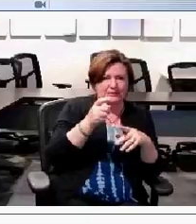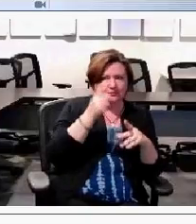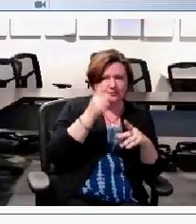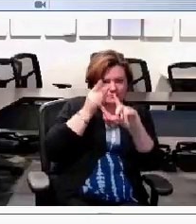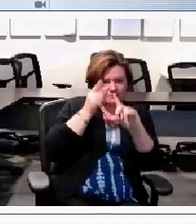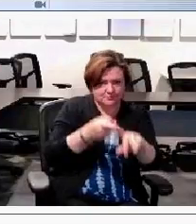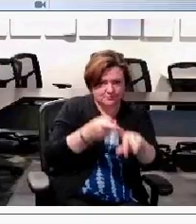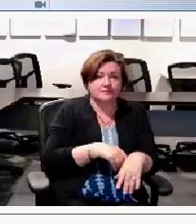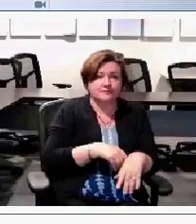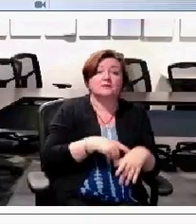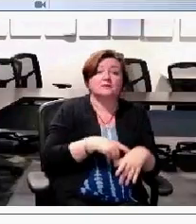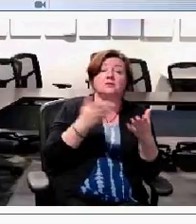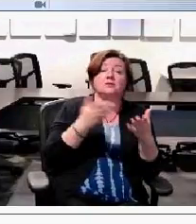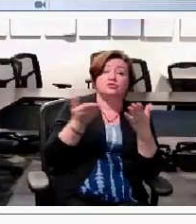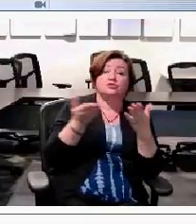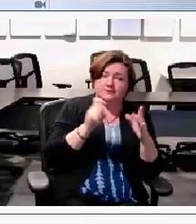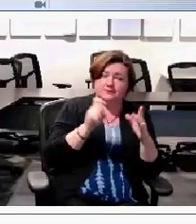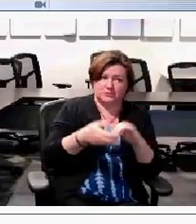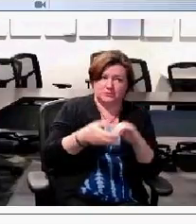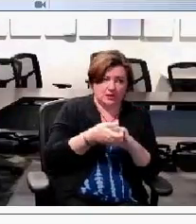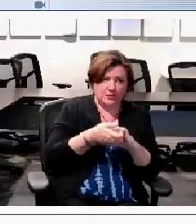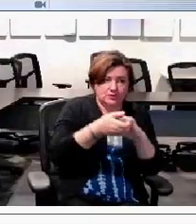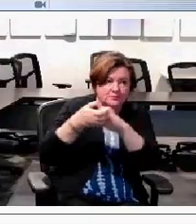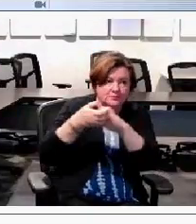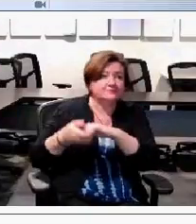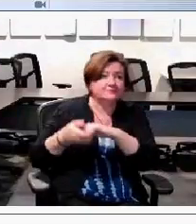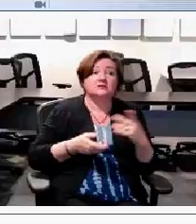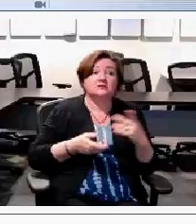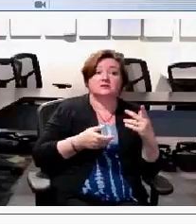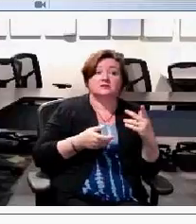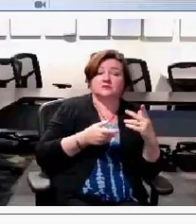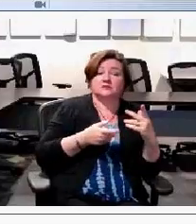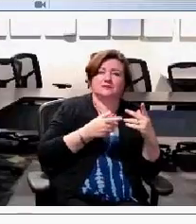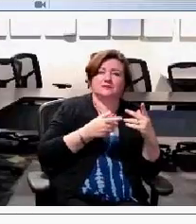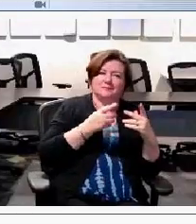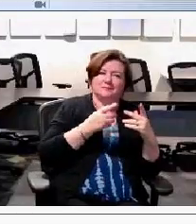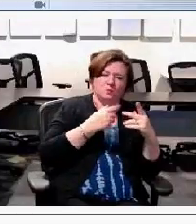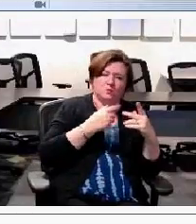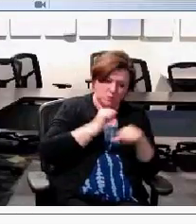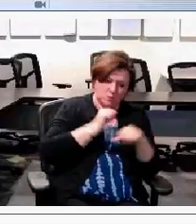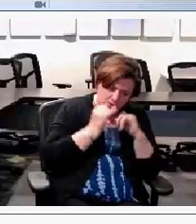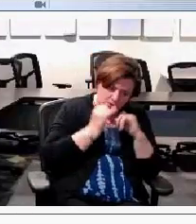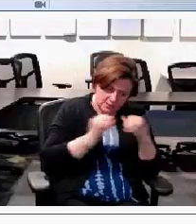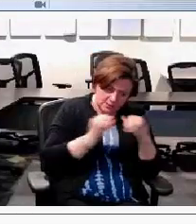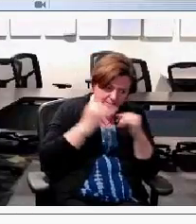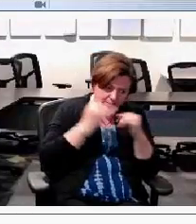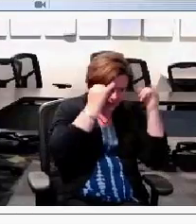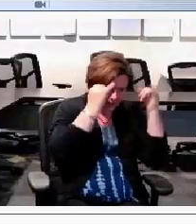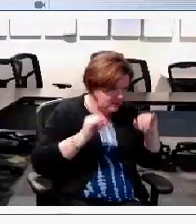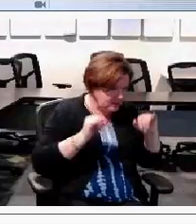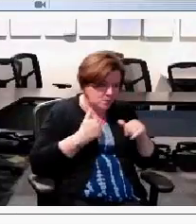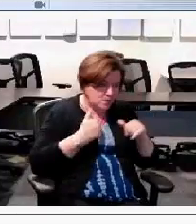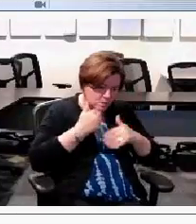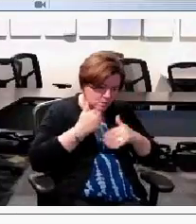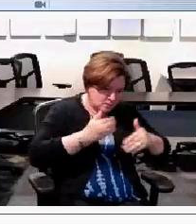This is being collaborative. I think we all work so independently and independently in systems